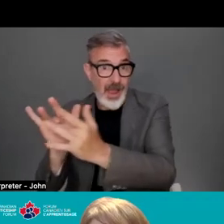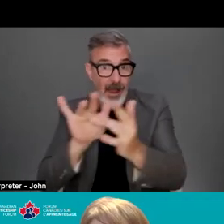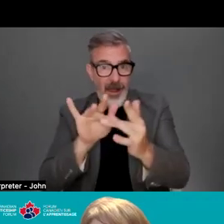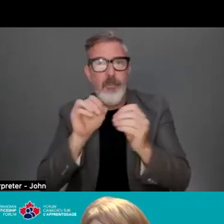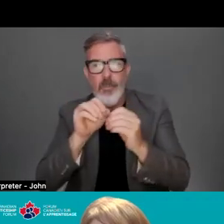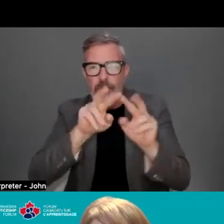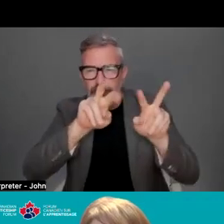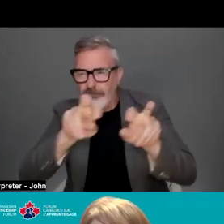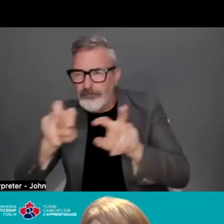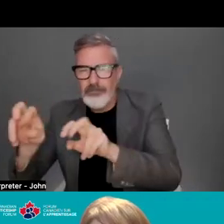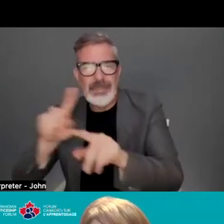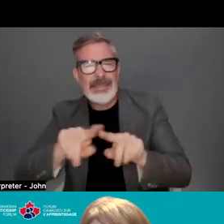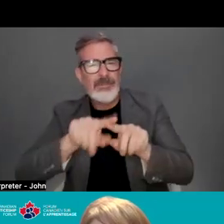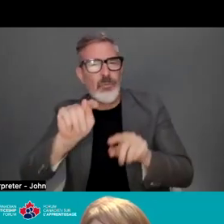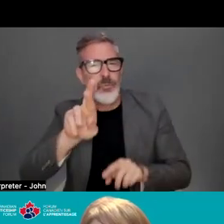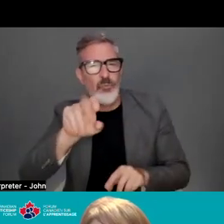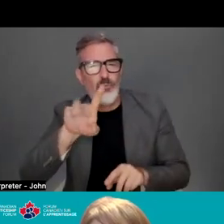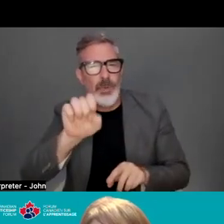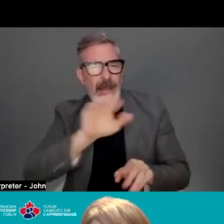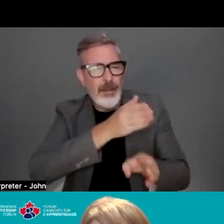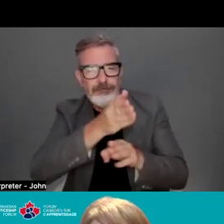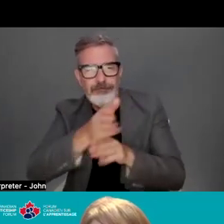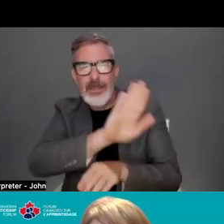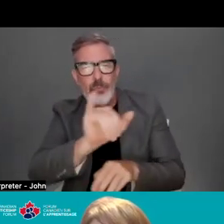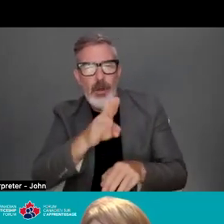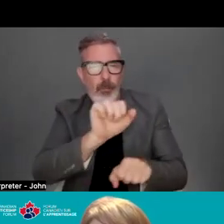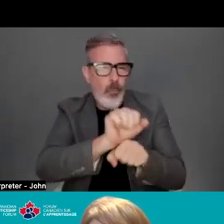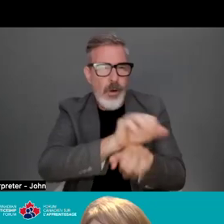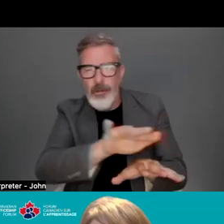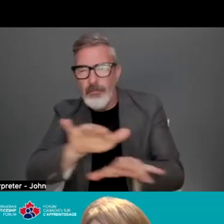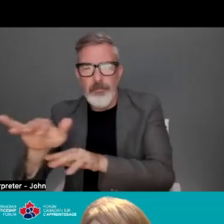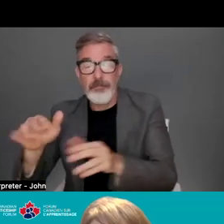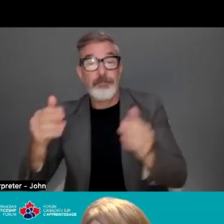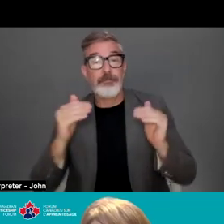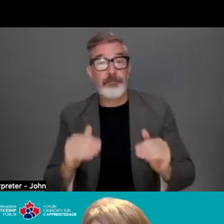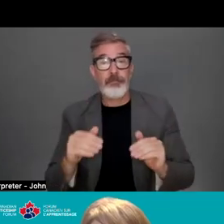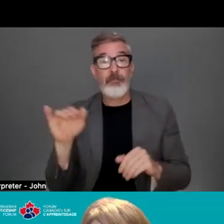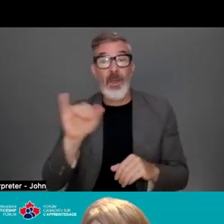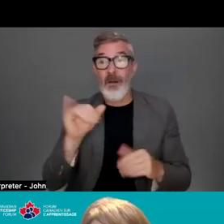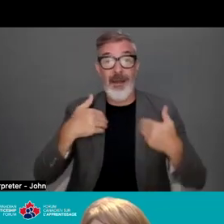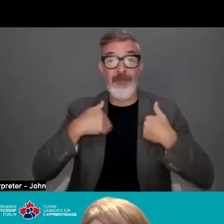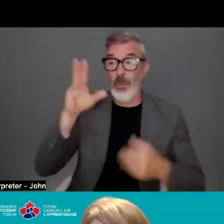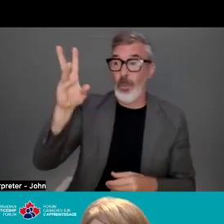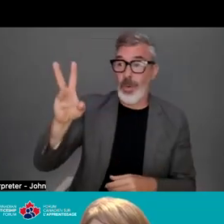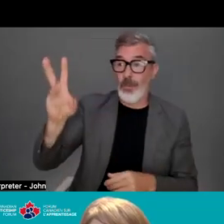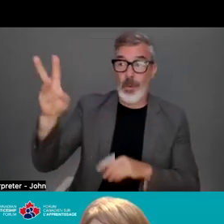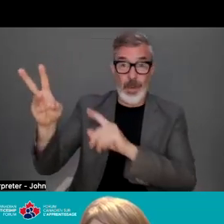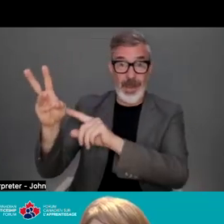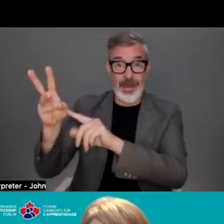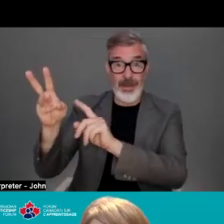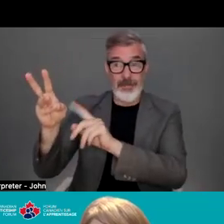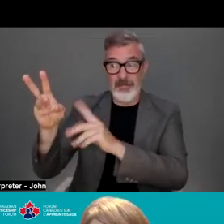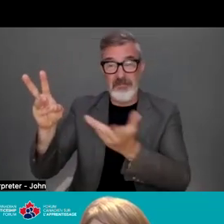We're developing a Supporting Equity in Trades website where employers can get